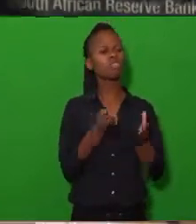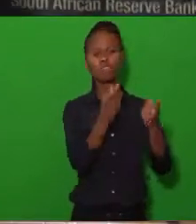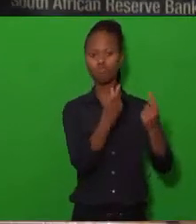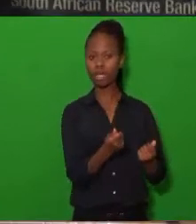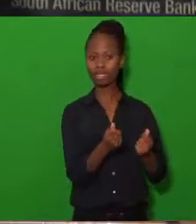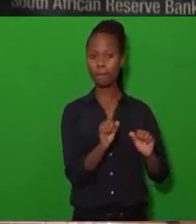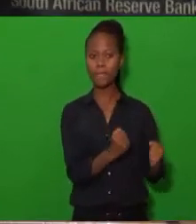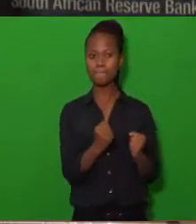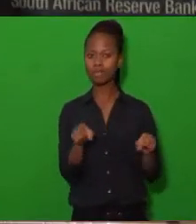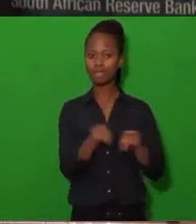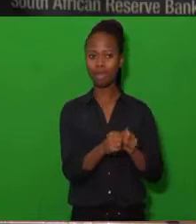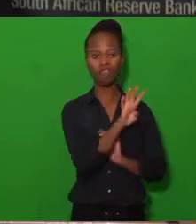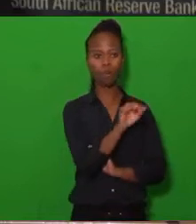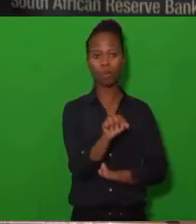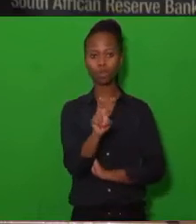4.2%.